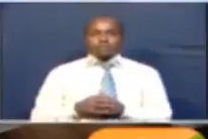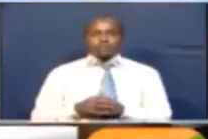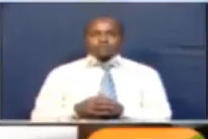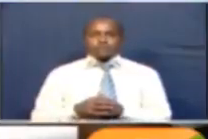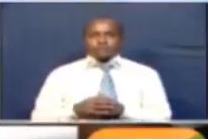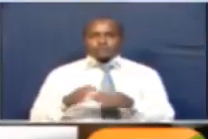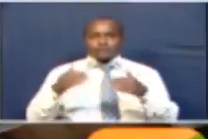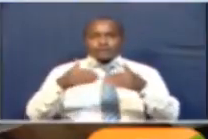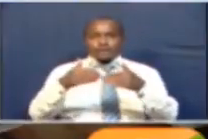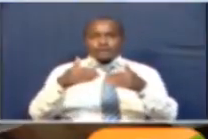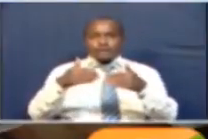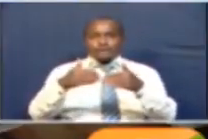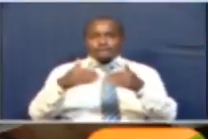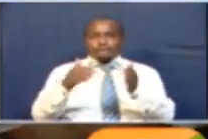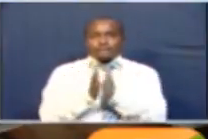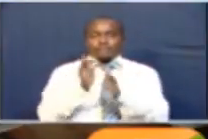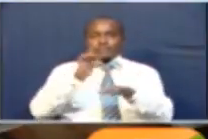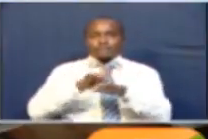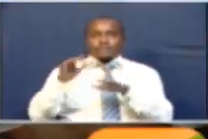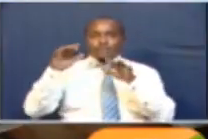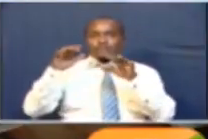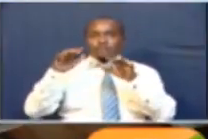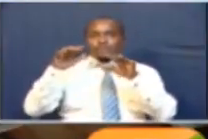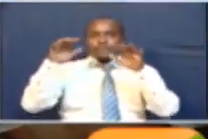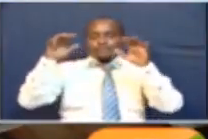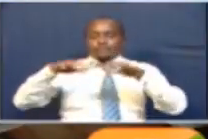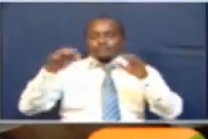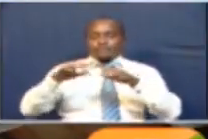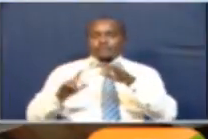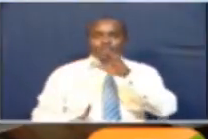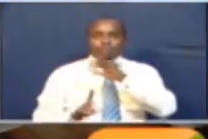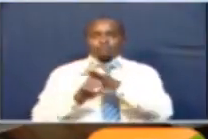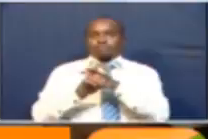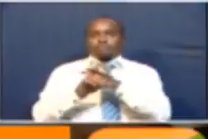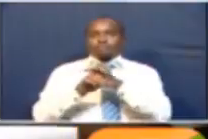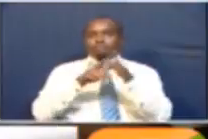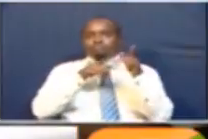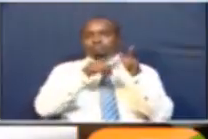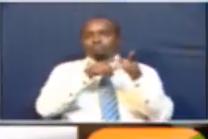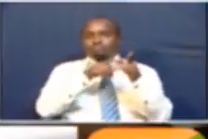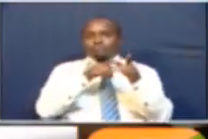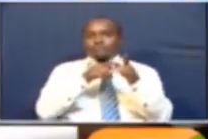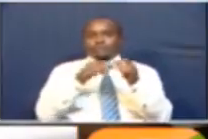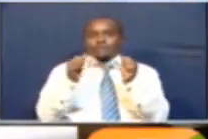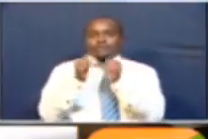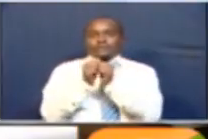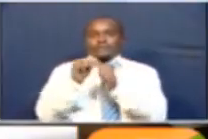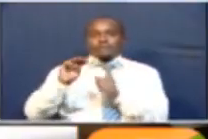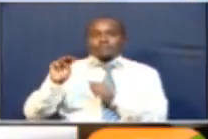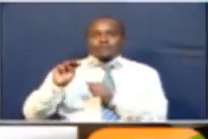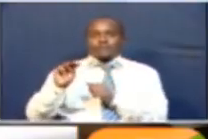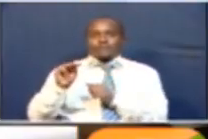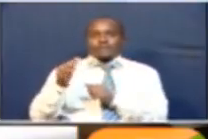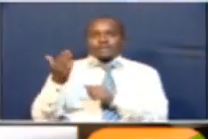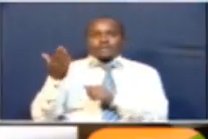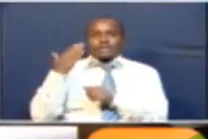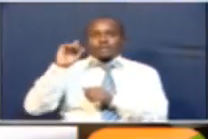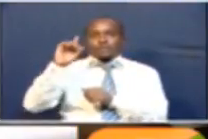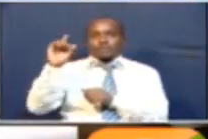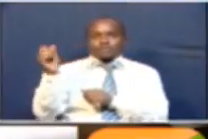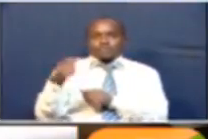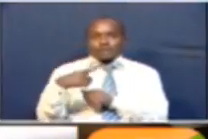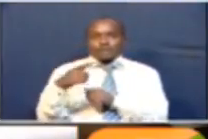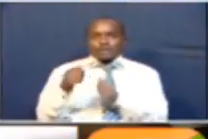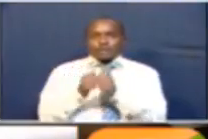And farmers affected by floods across the country have raised claims estimated at 10 million shillings in the last 1 month